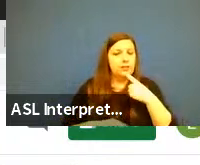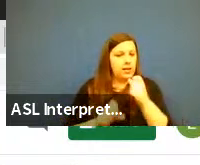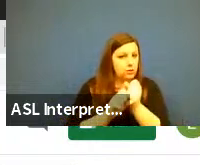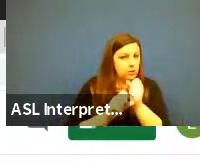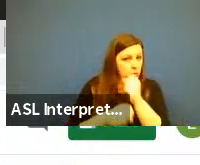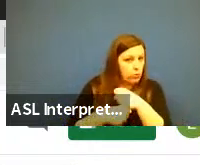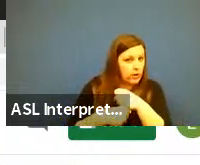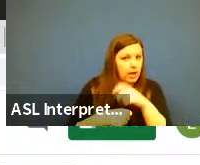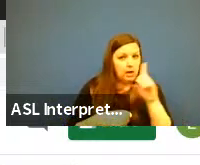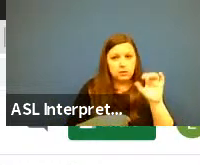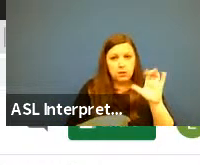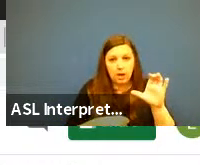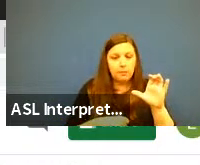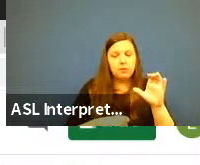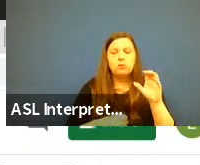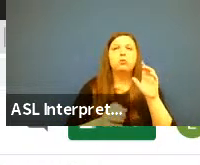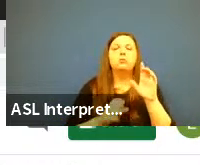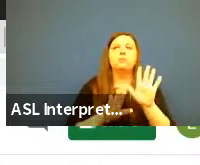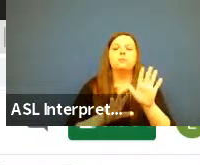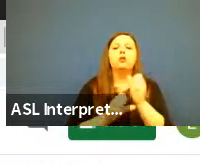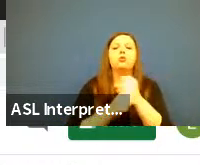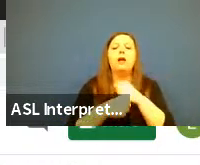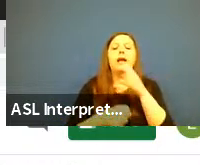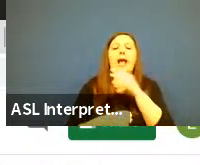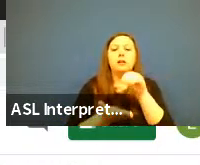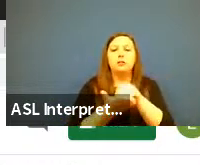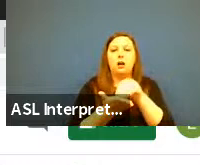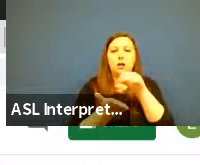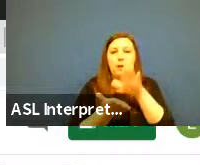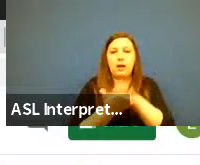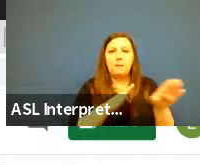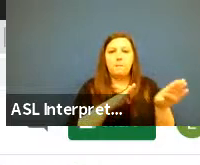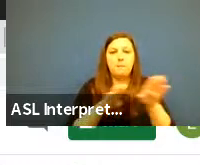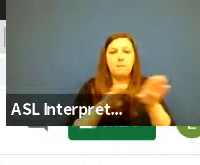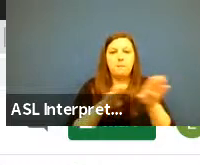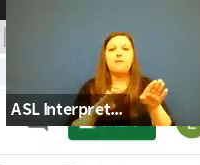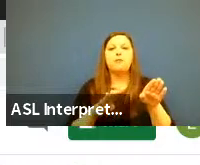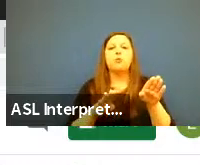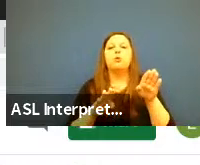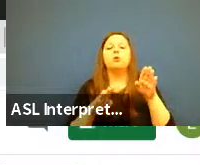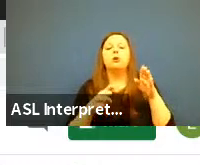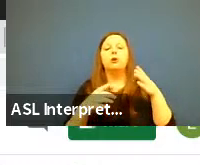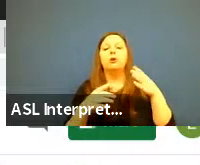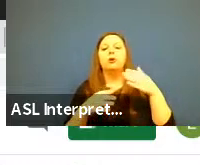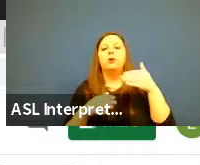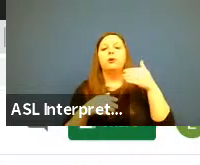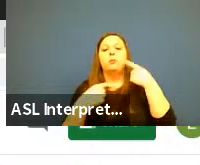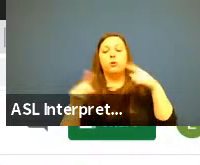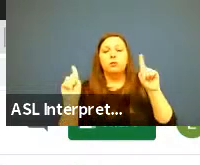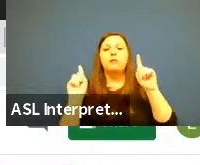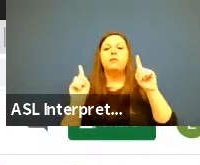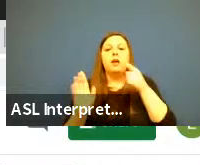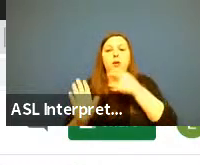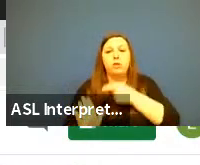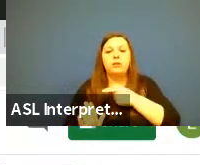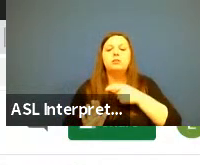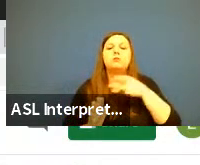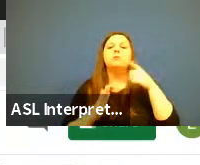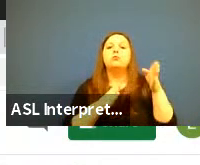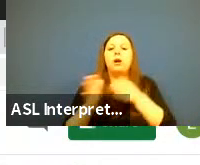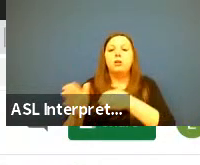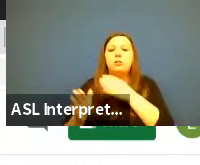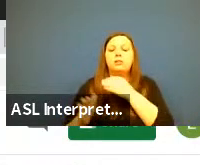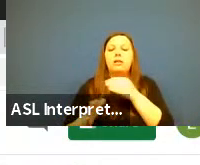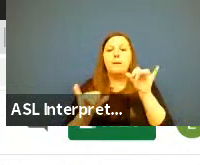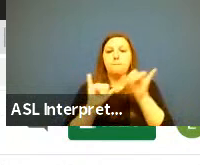document behavioral and or productivity objectives, strategies, actions, and evaluation measures based on the results of